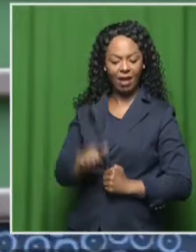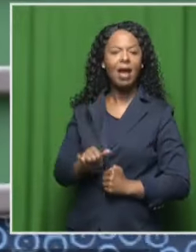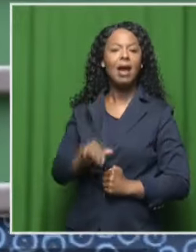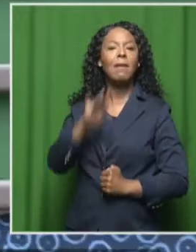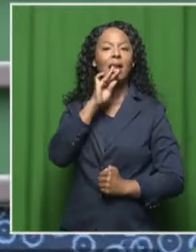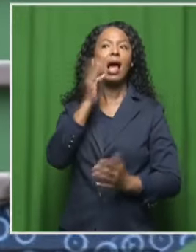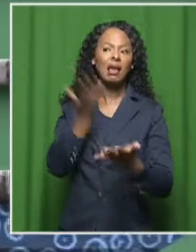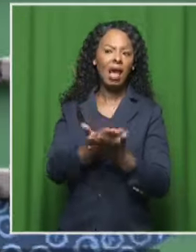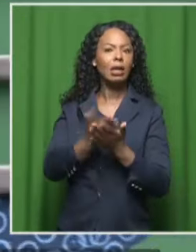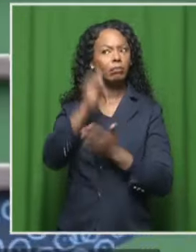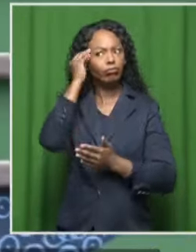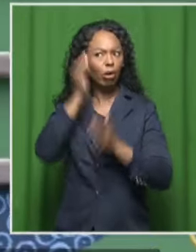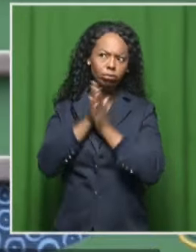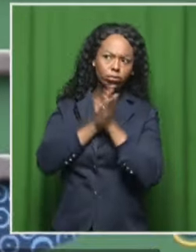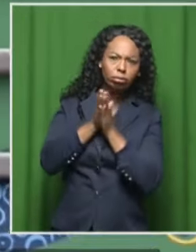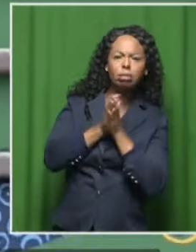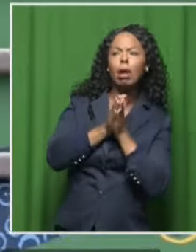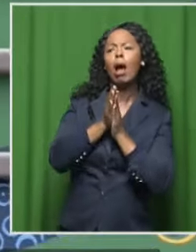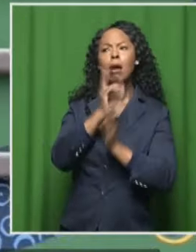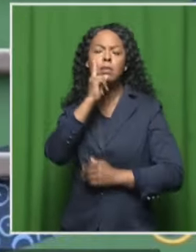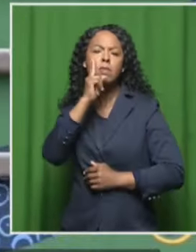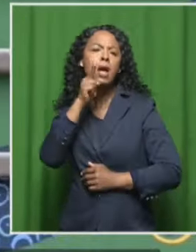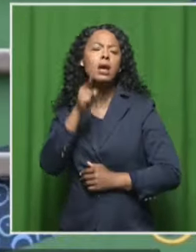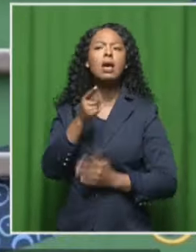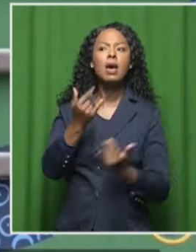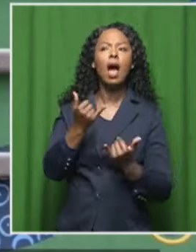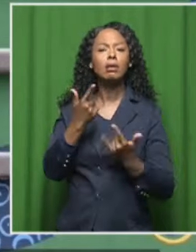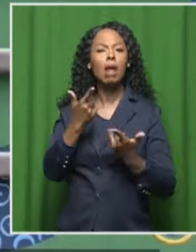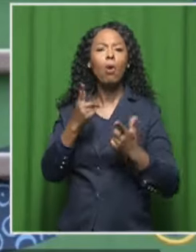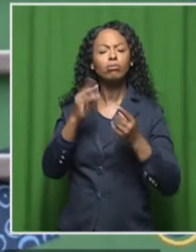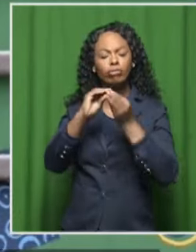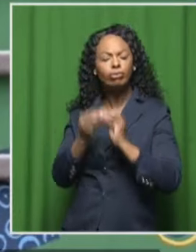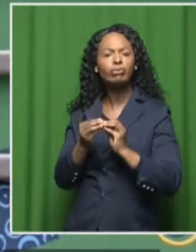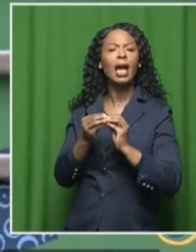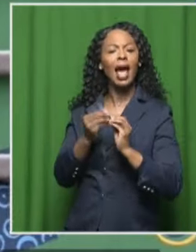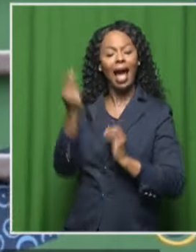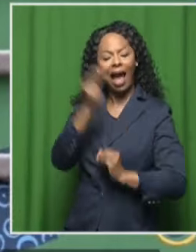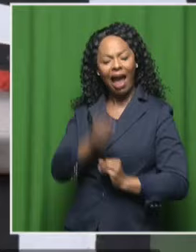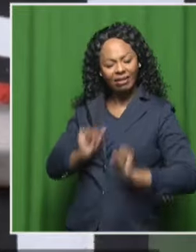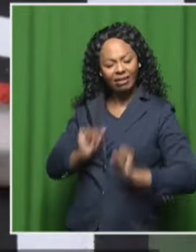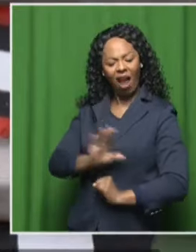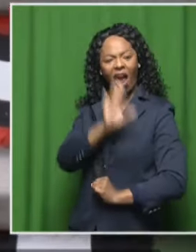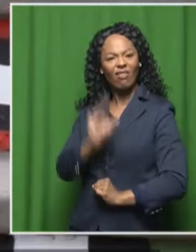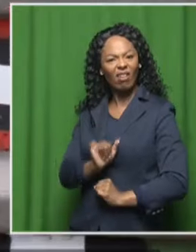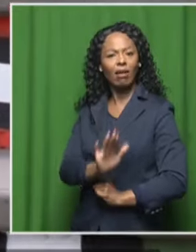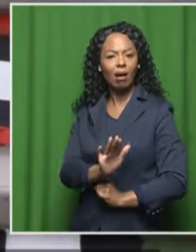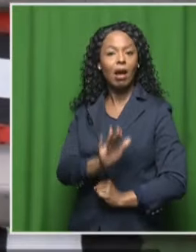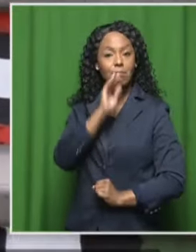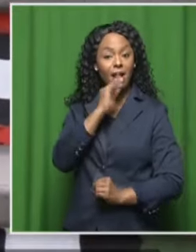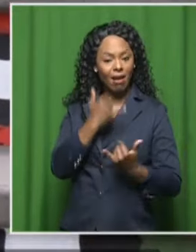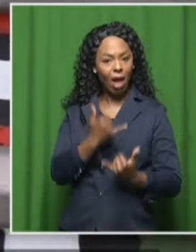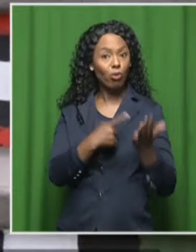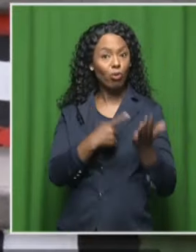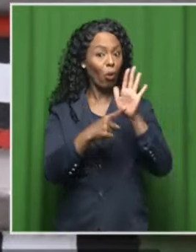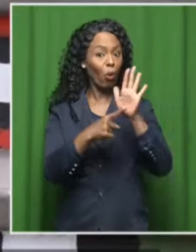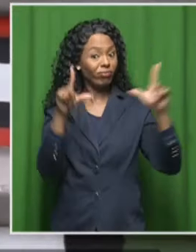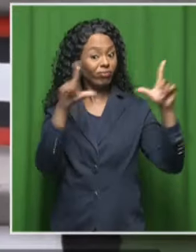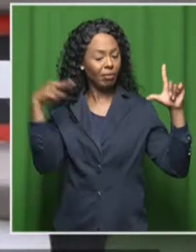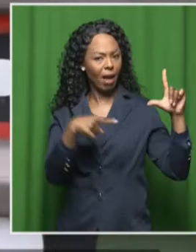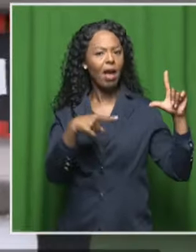will want to see the craft of Africans. So this, what I did here, it shows the Ndebele nation, Amanzunza,